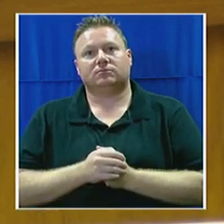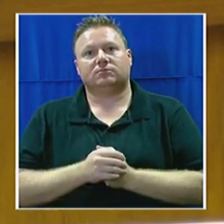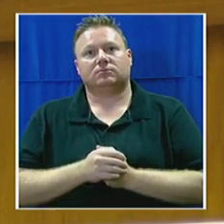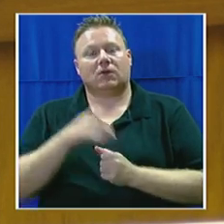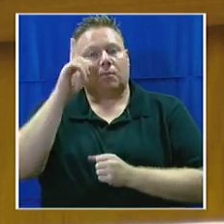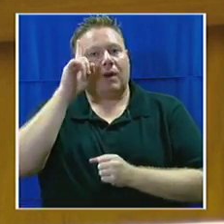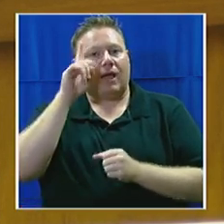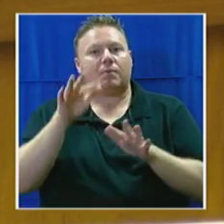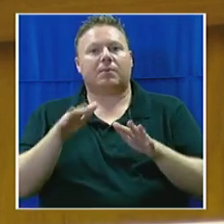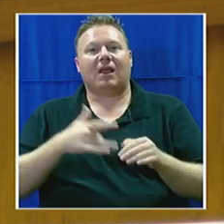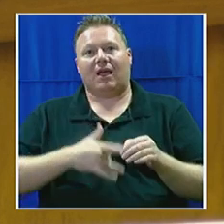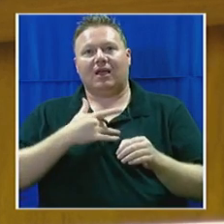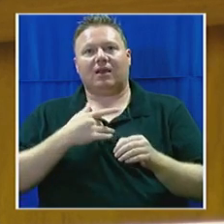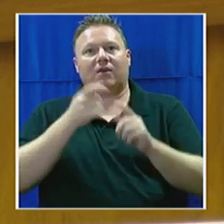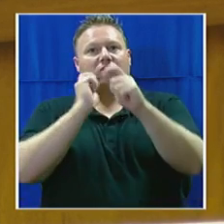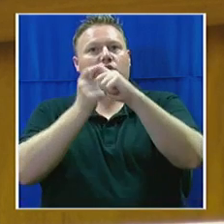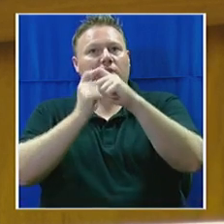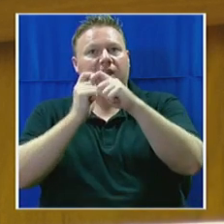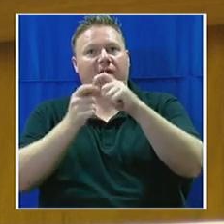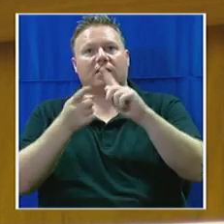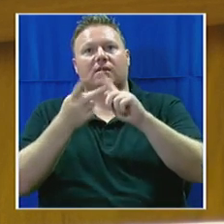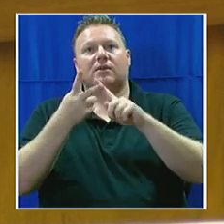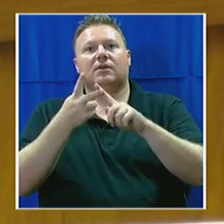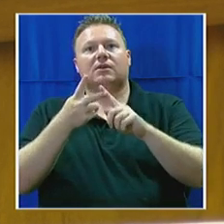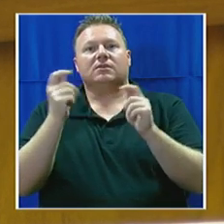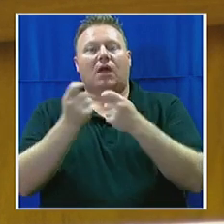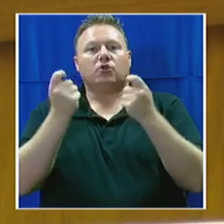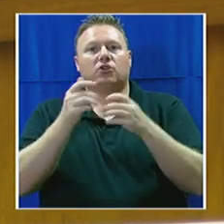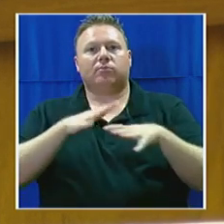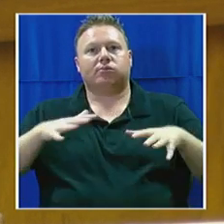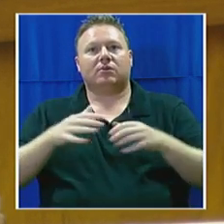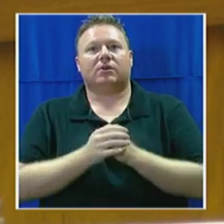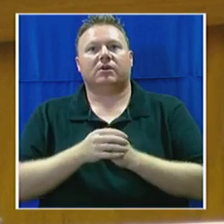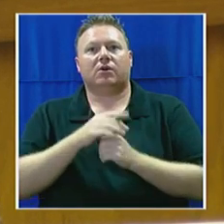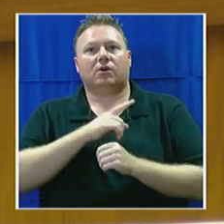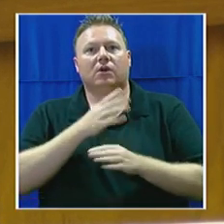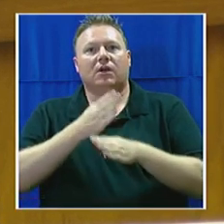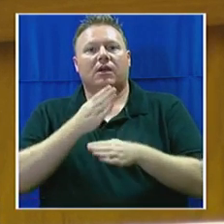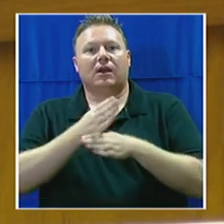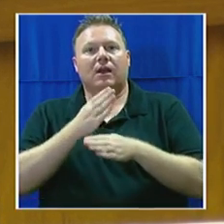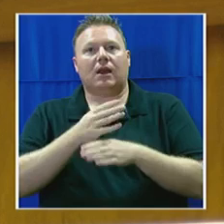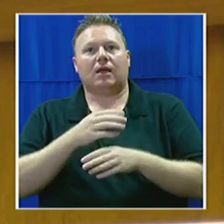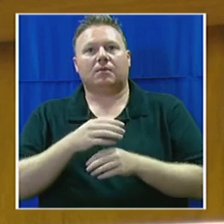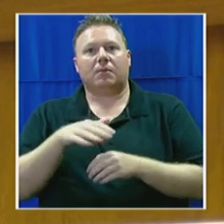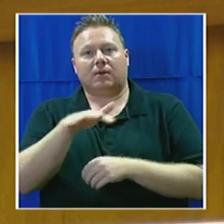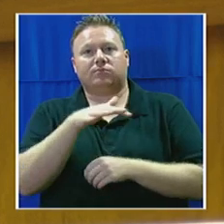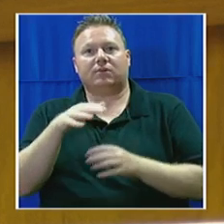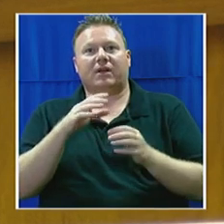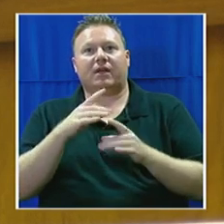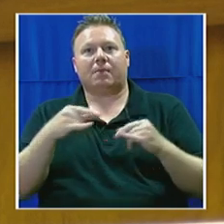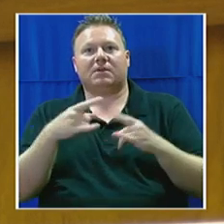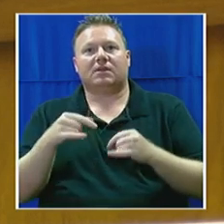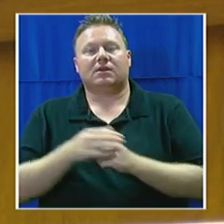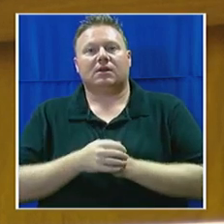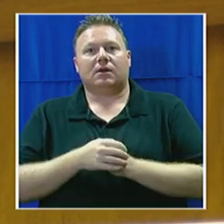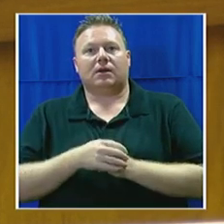people continue to live in squatter camps and spaceless townships created as labor concentration camps, and the ruling party has failed to